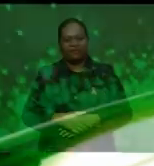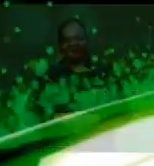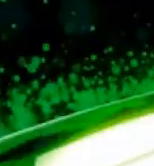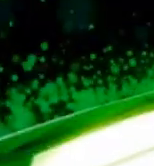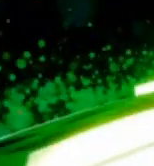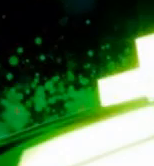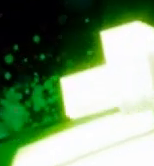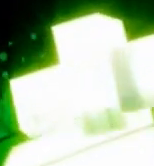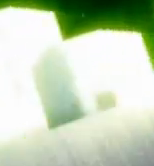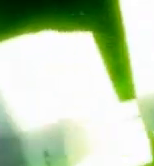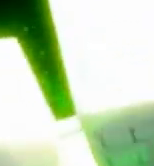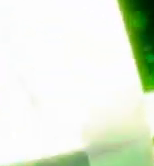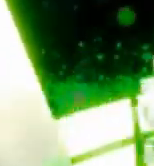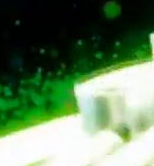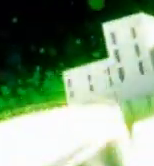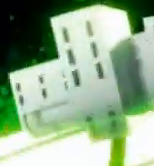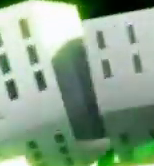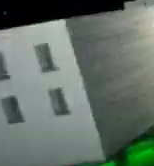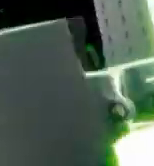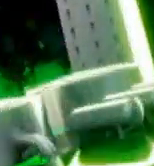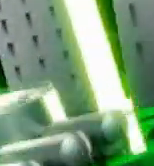News.